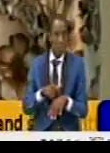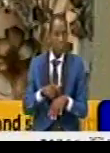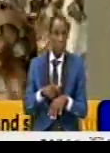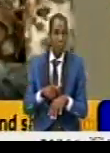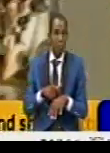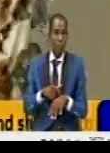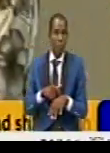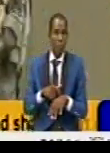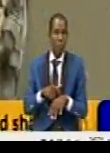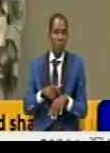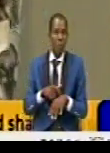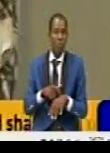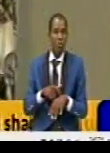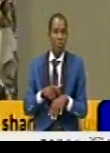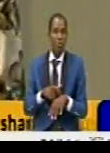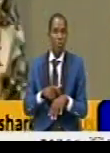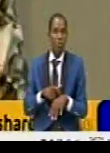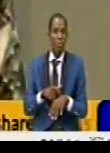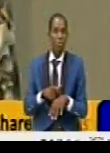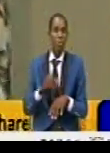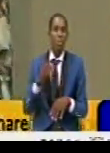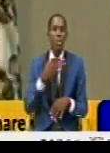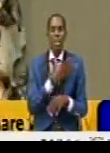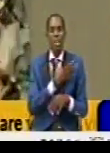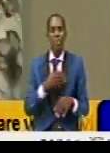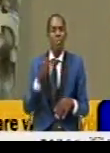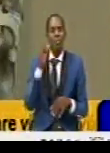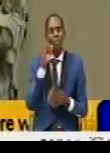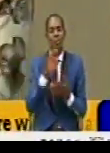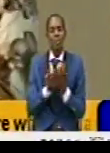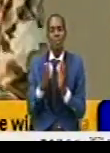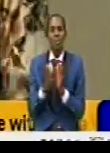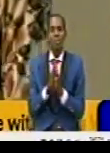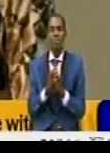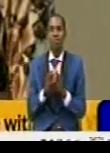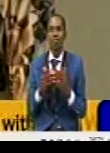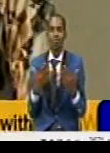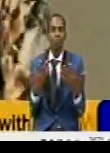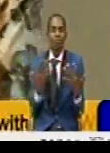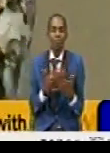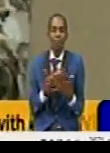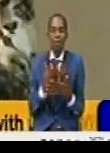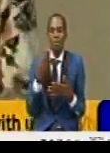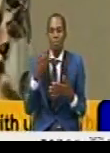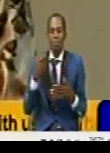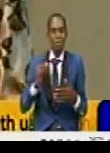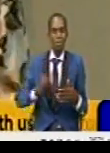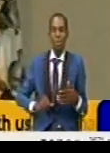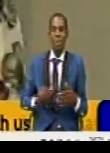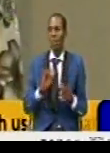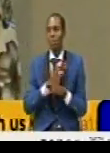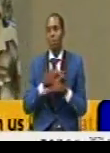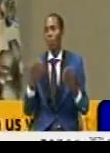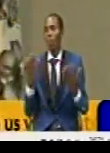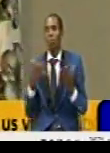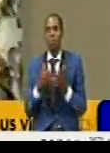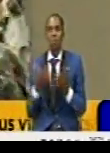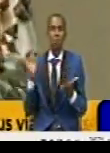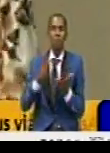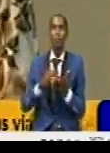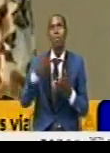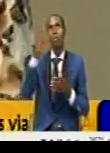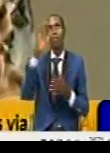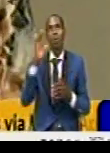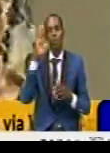time. We went again after that time. And when the cough cleared, she became scared of the surgery. She was